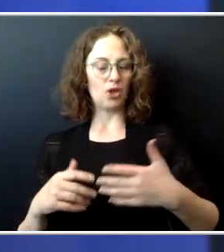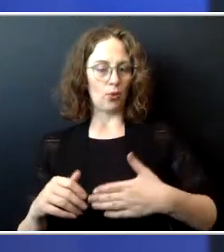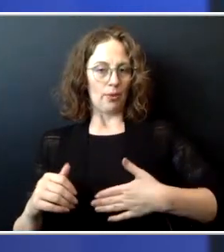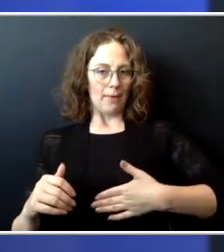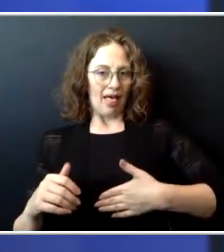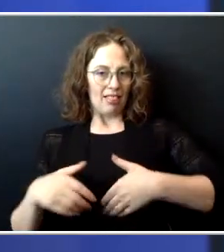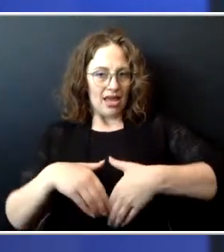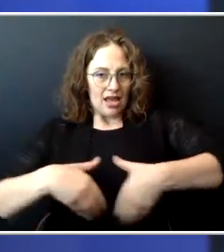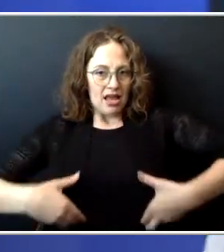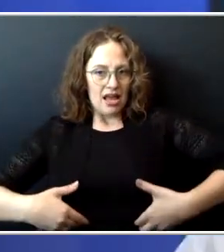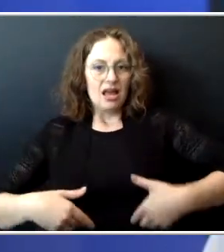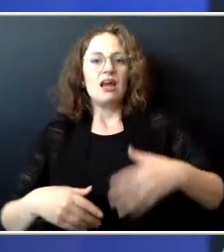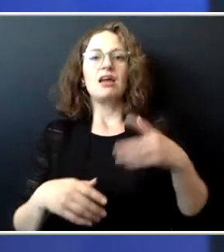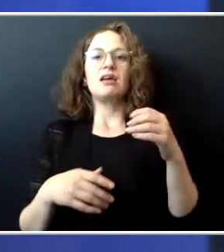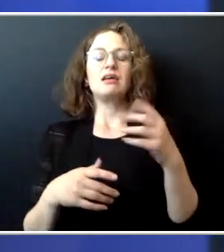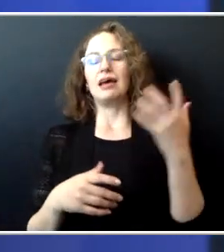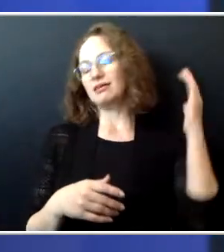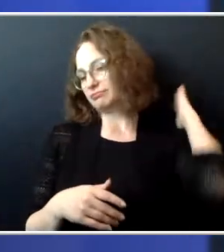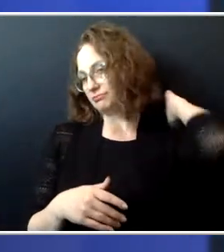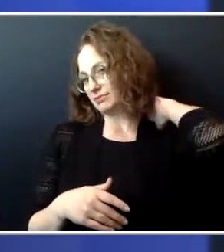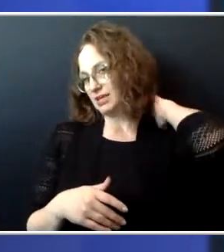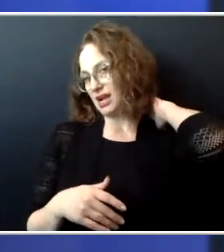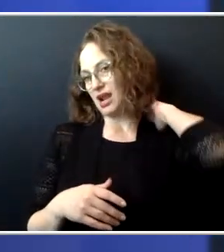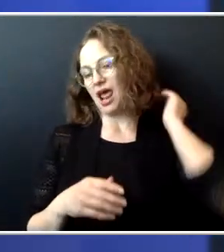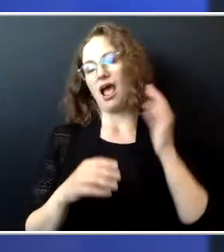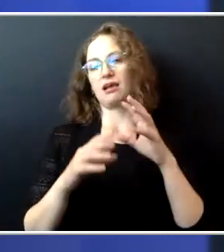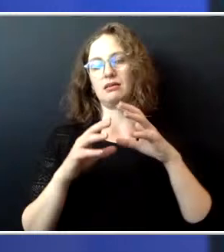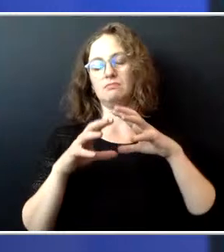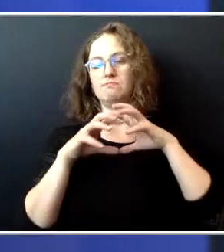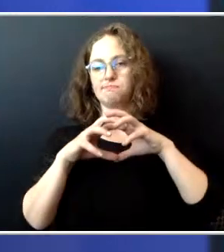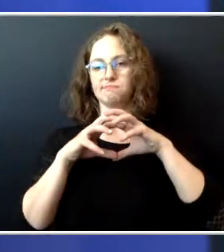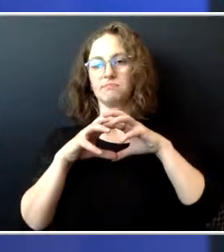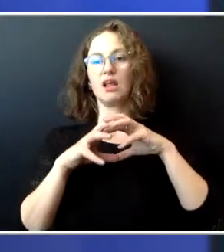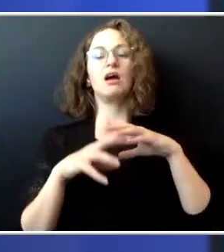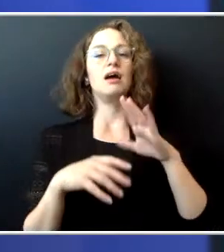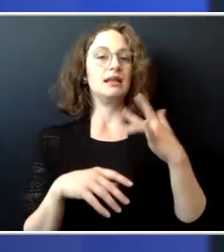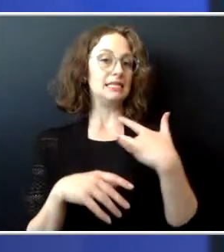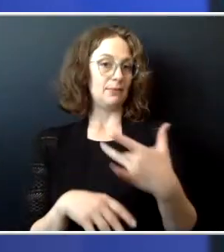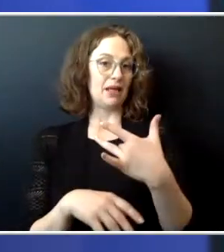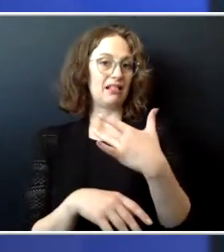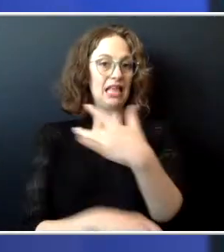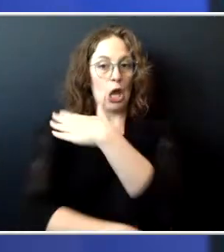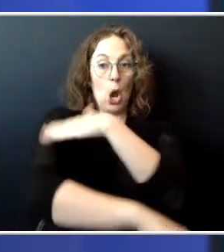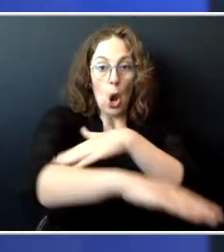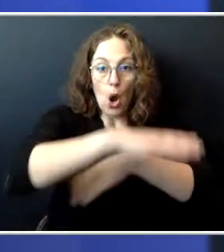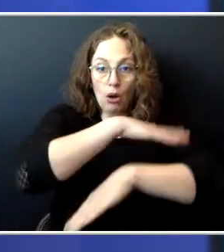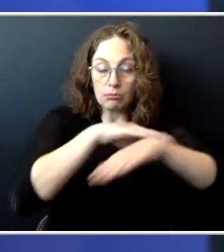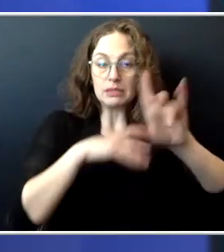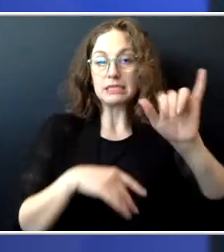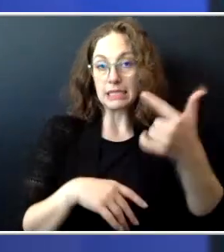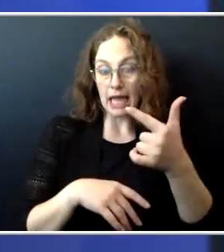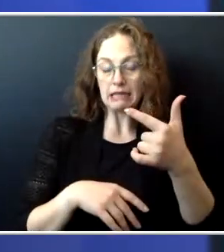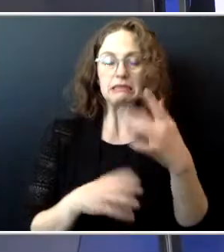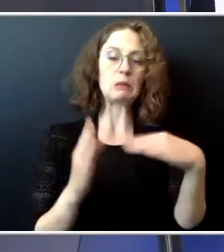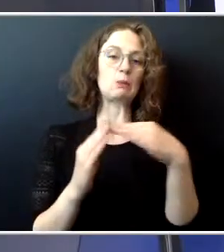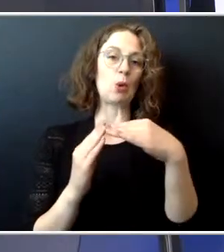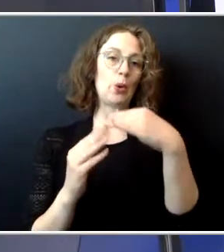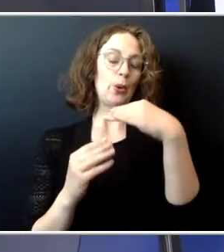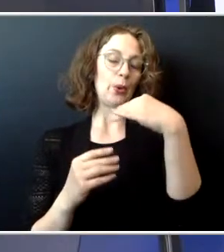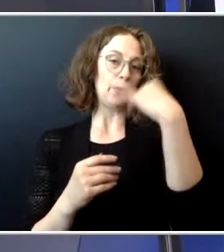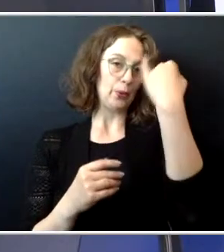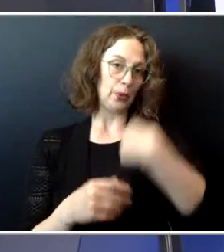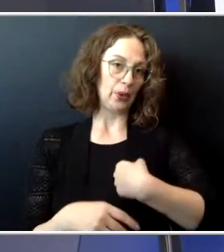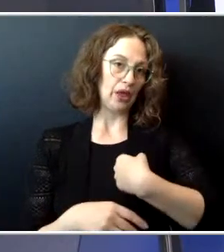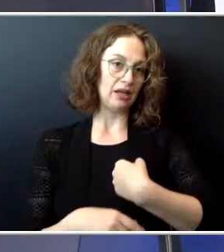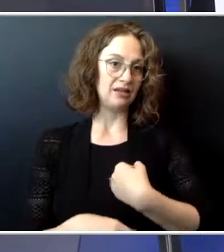have skinnier arms and legs, which is pretty different from other kinds of obesity. And that's exactly what you were